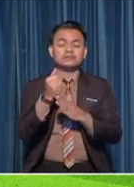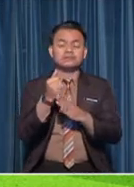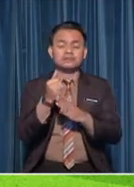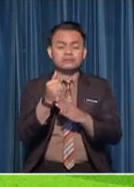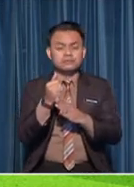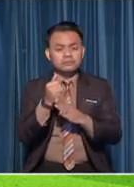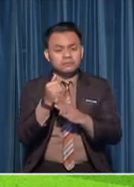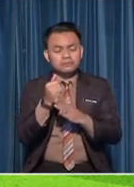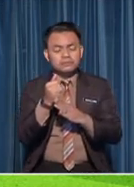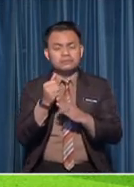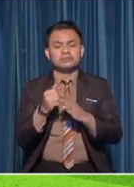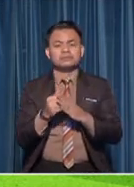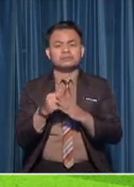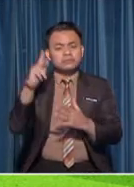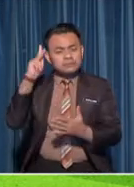objects around us?